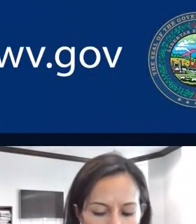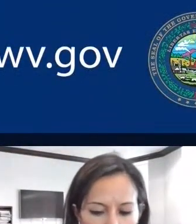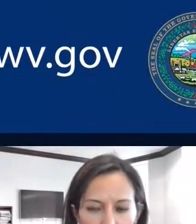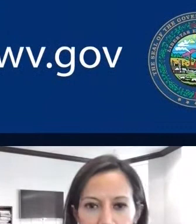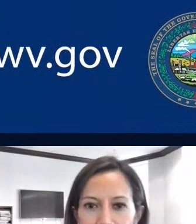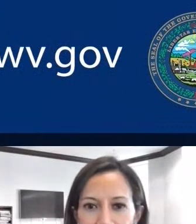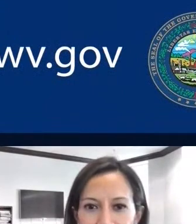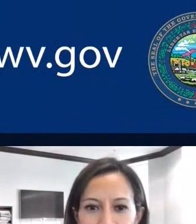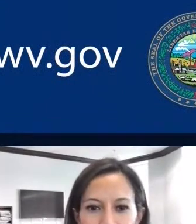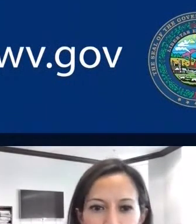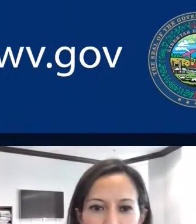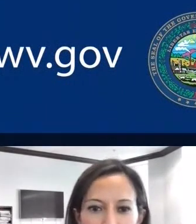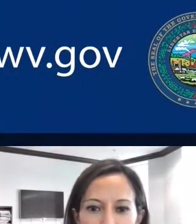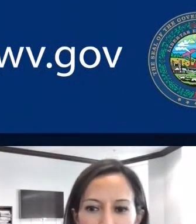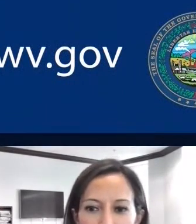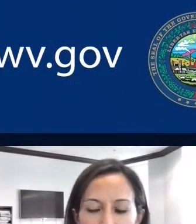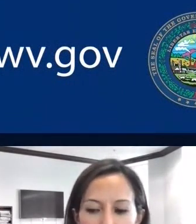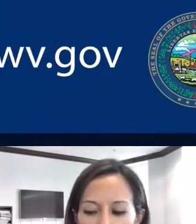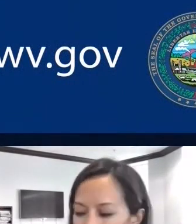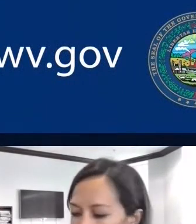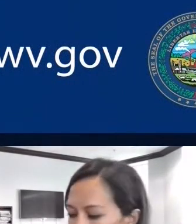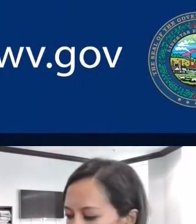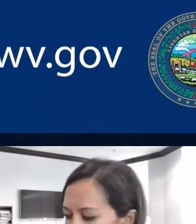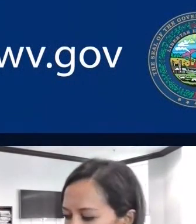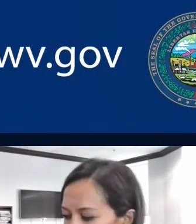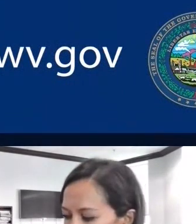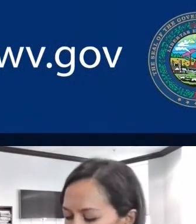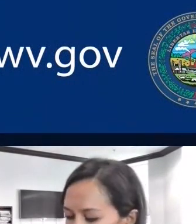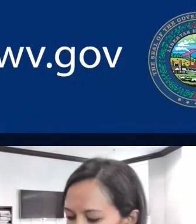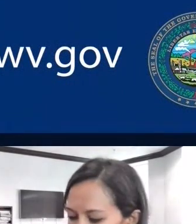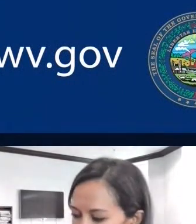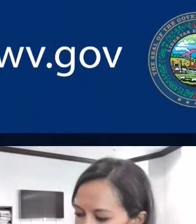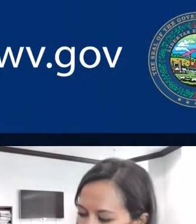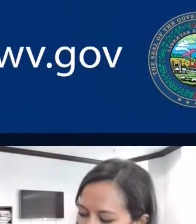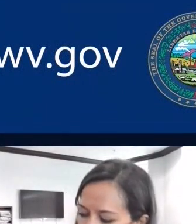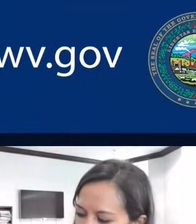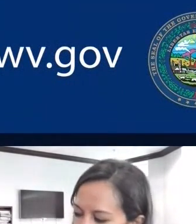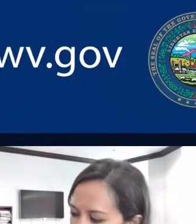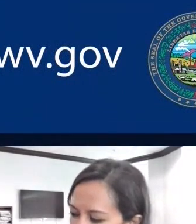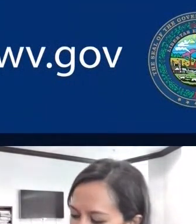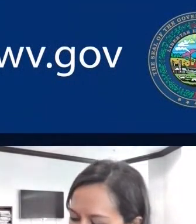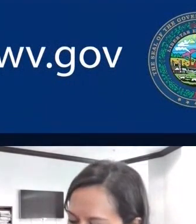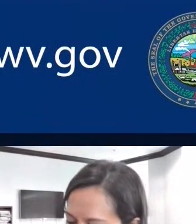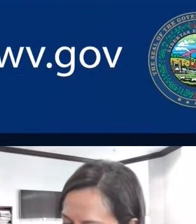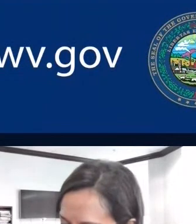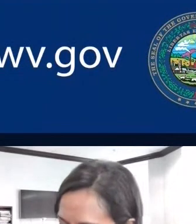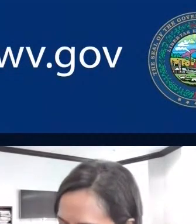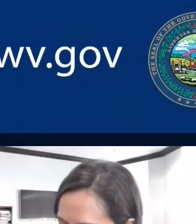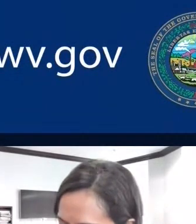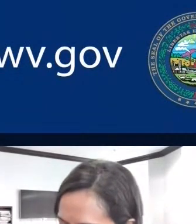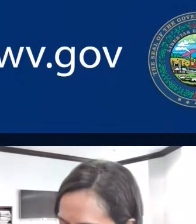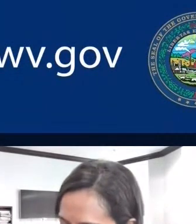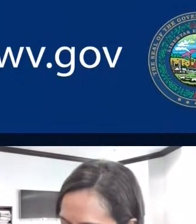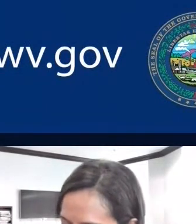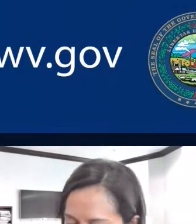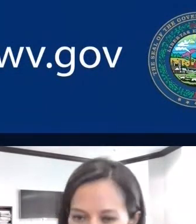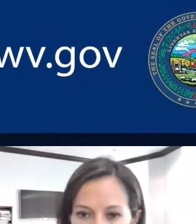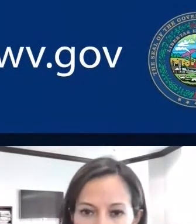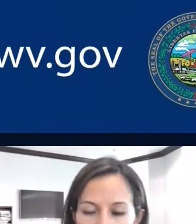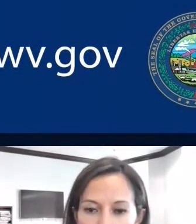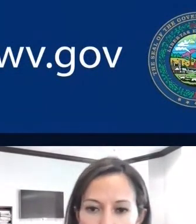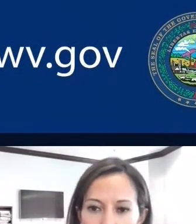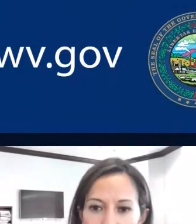are also joining us today and are available for questions. We'll now go to questions from members of the media. The first today from Kenny Bass with WCHS and Fox